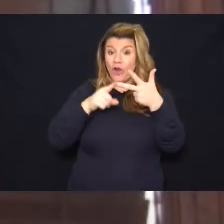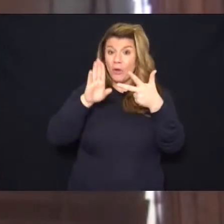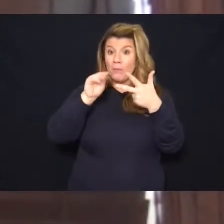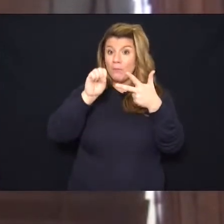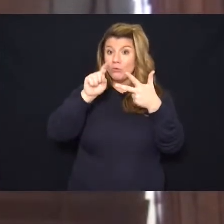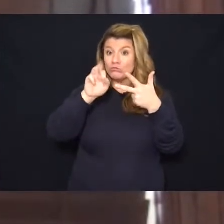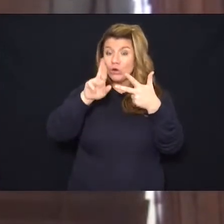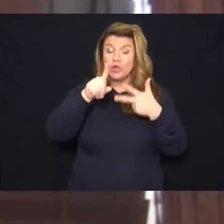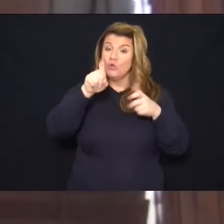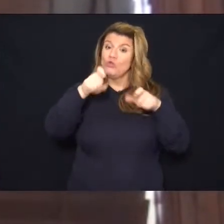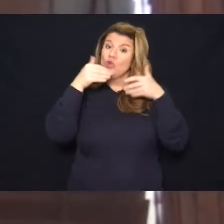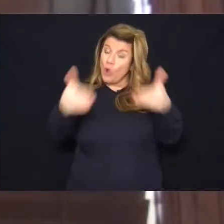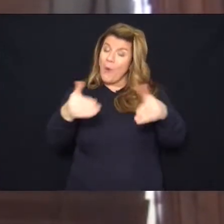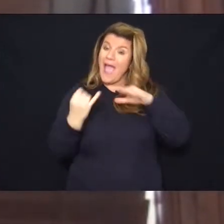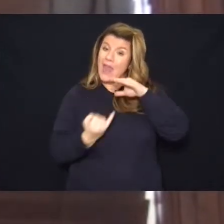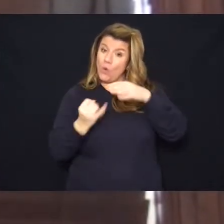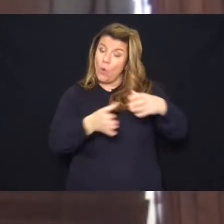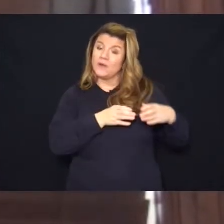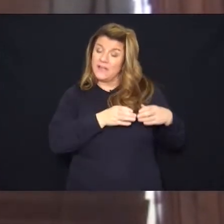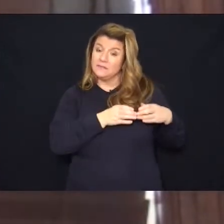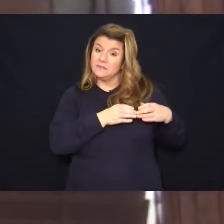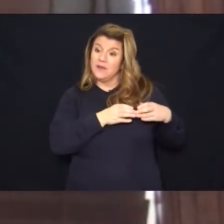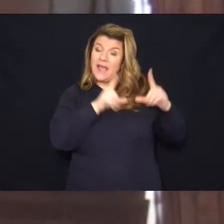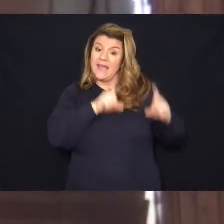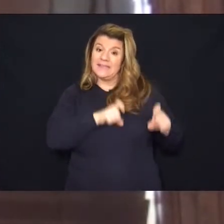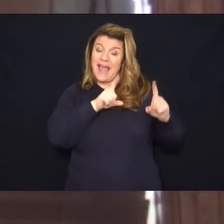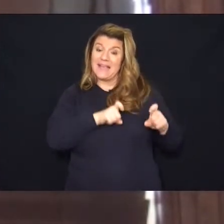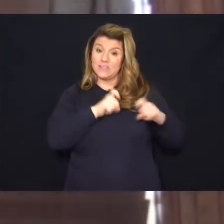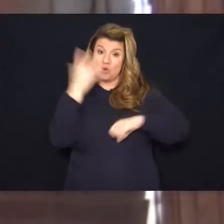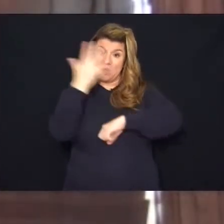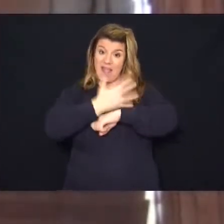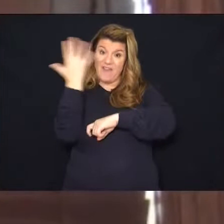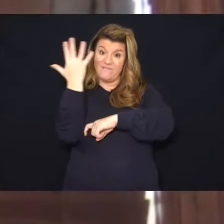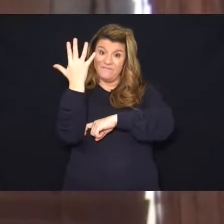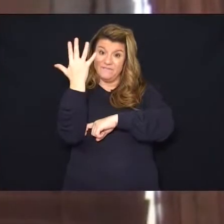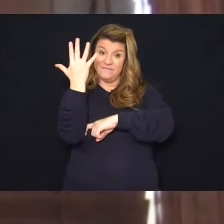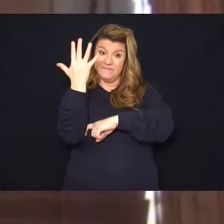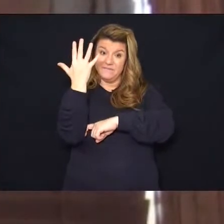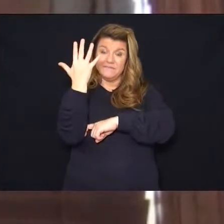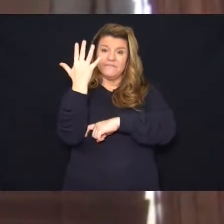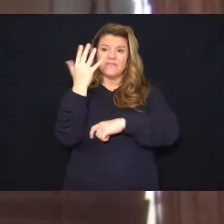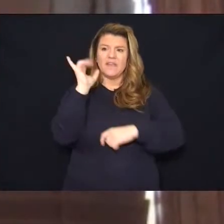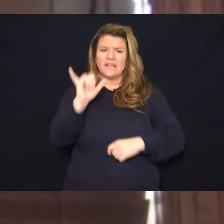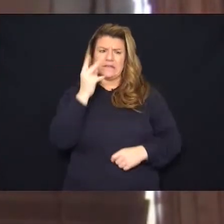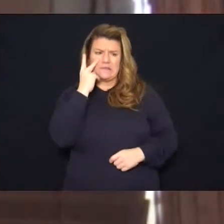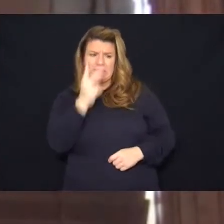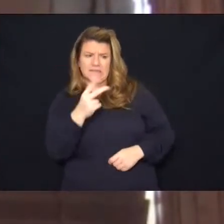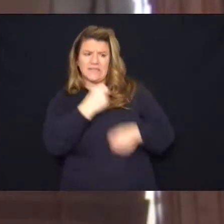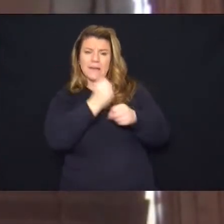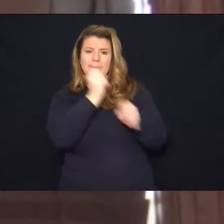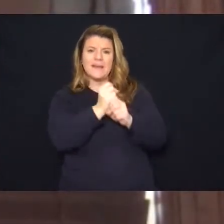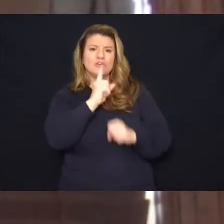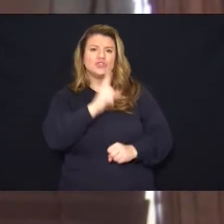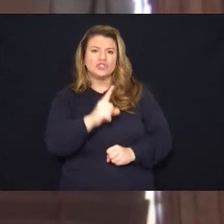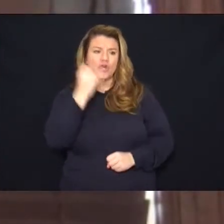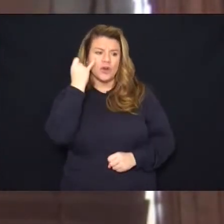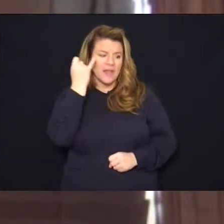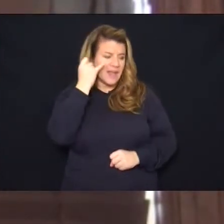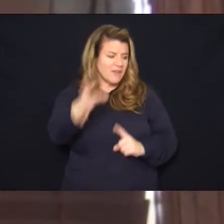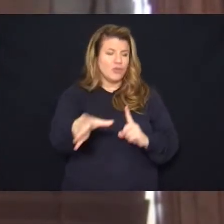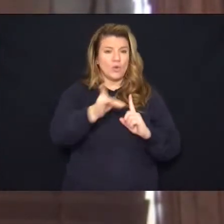and quarantine and test yourself at day 5 to then look to see if you've gotten the